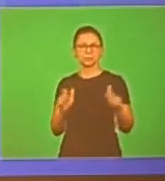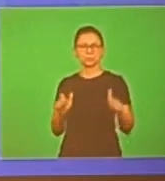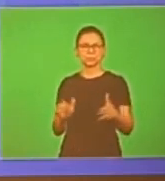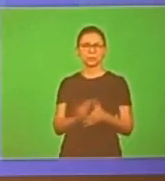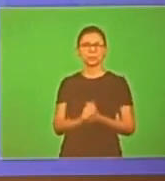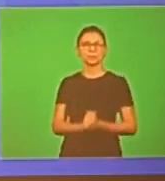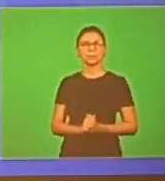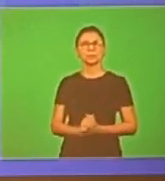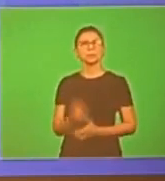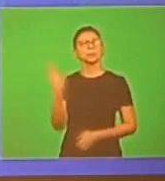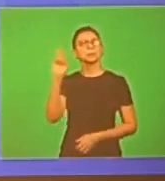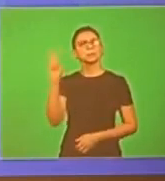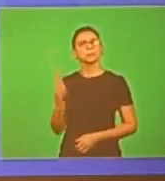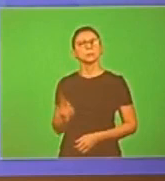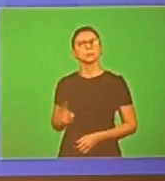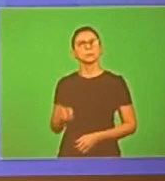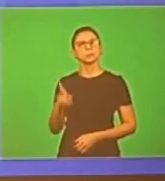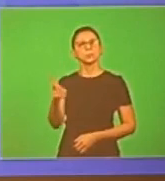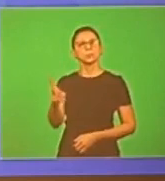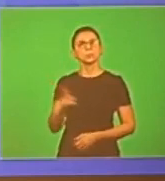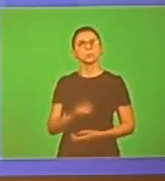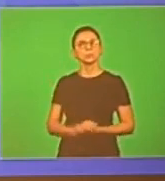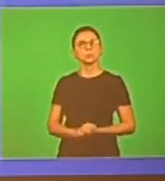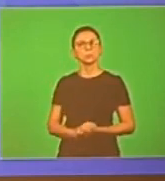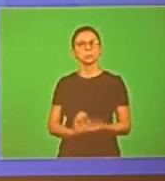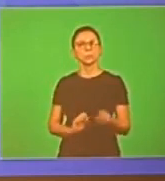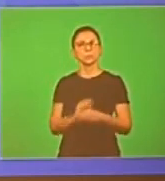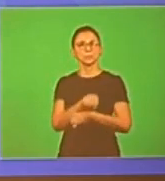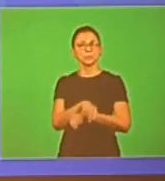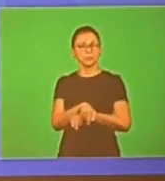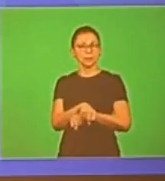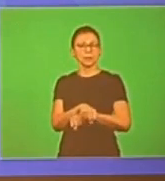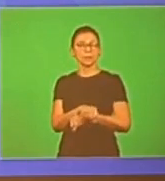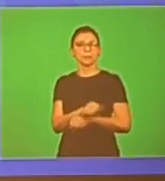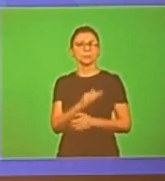Ukraine as well, we have representatives.